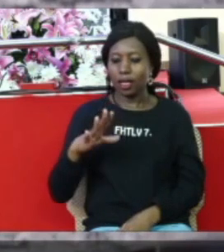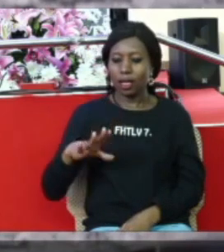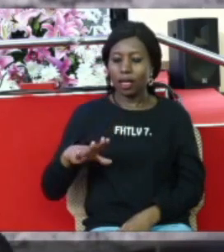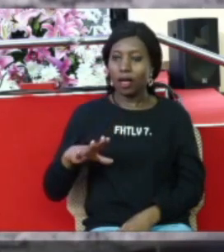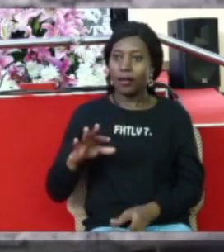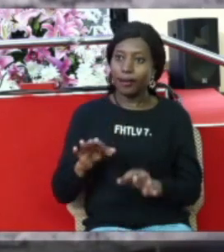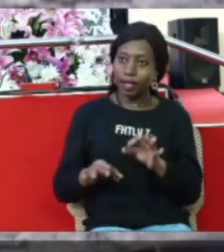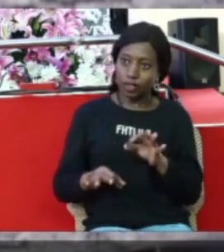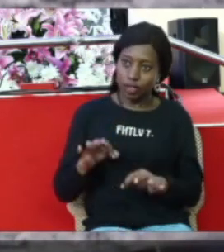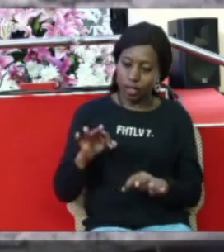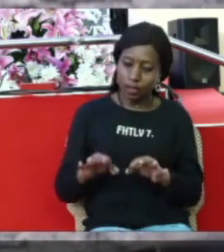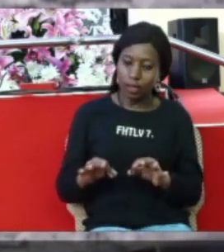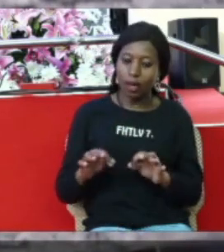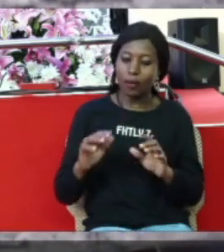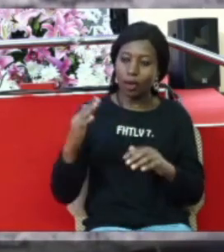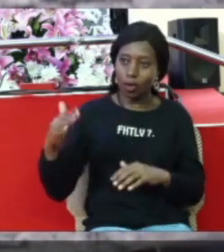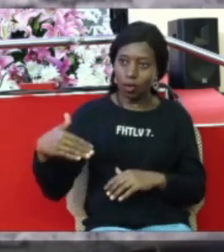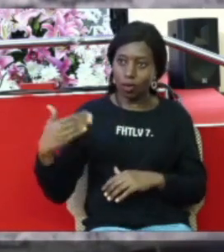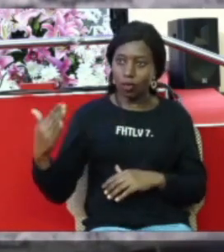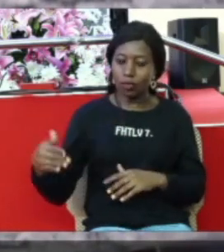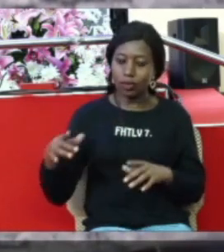just shall live by faith.